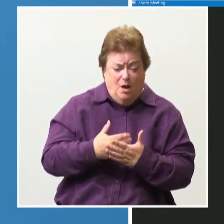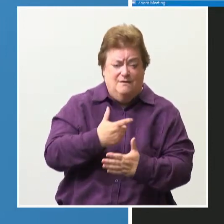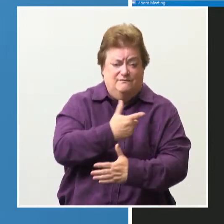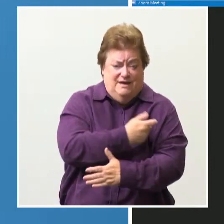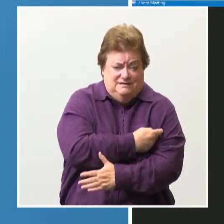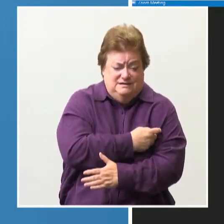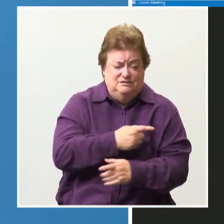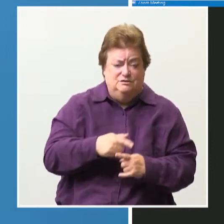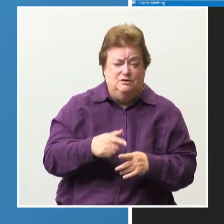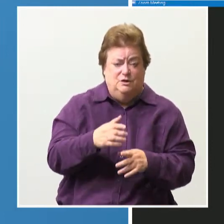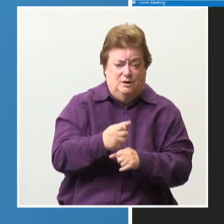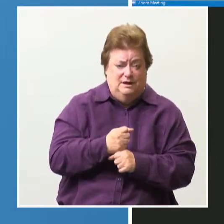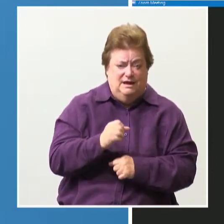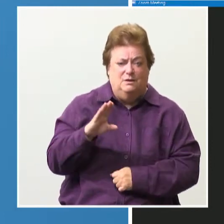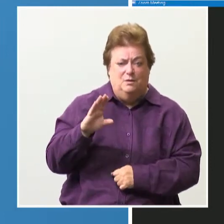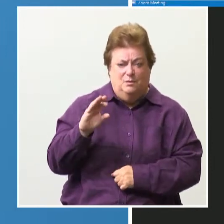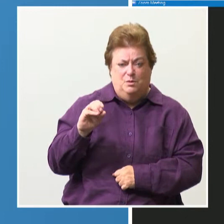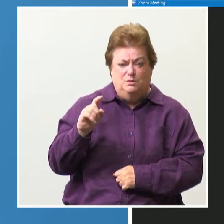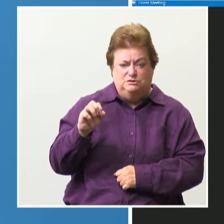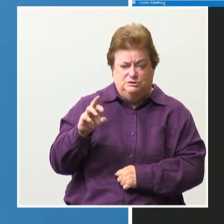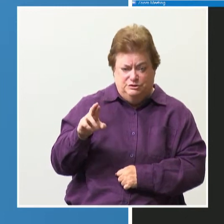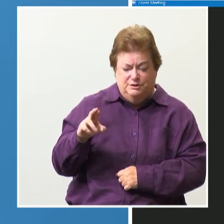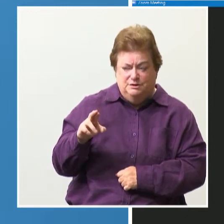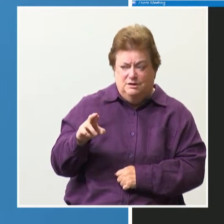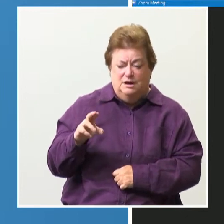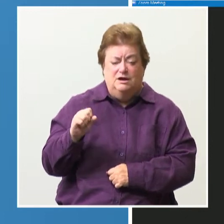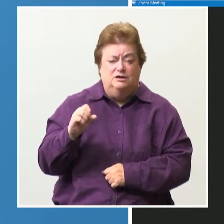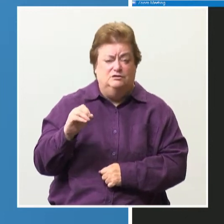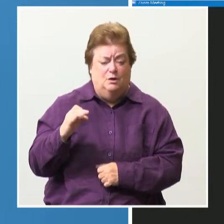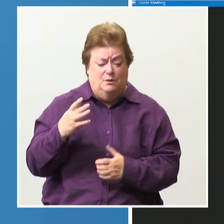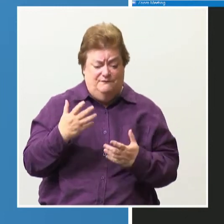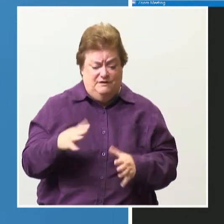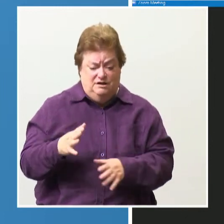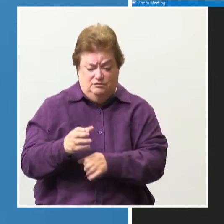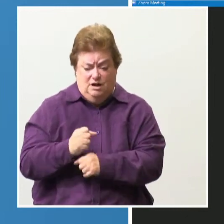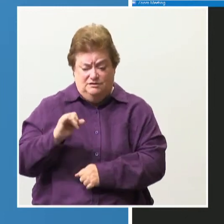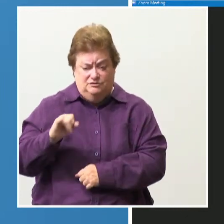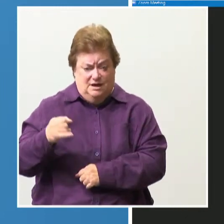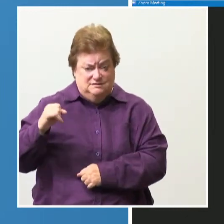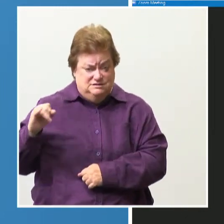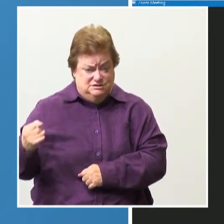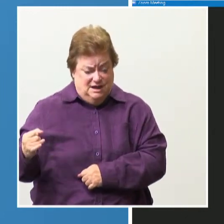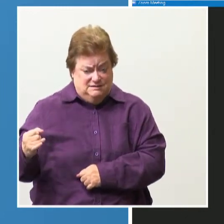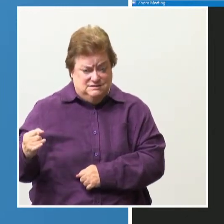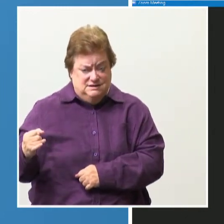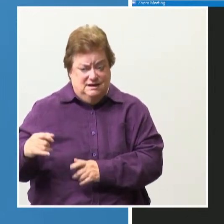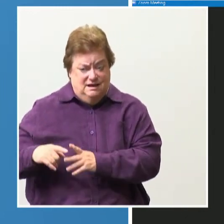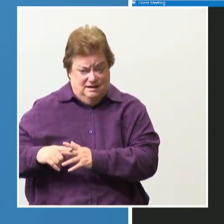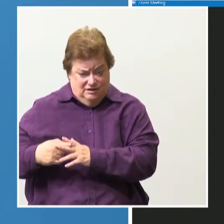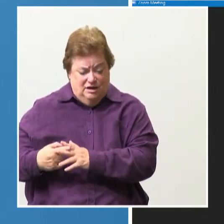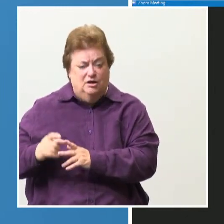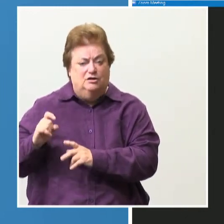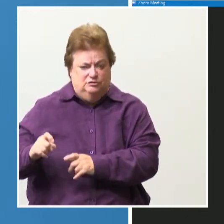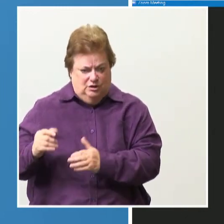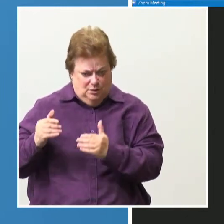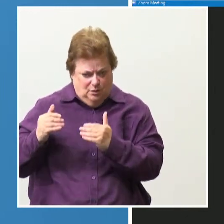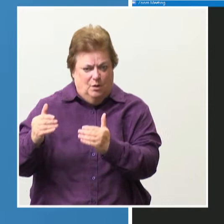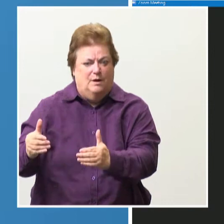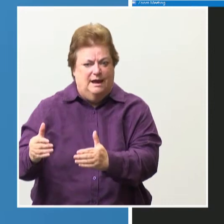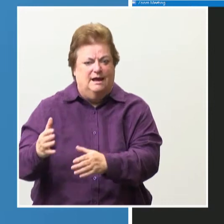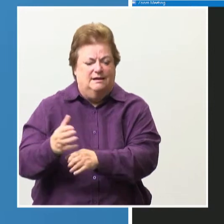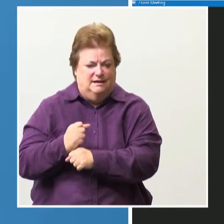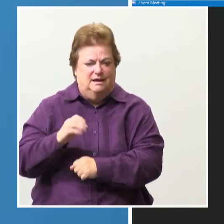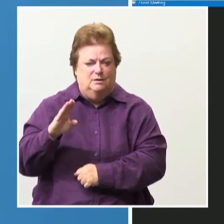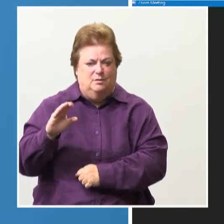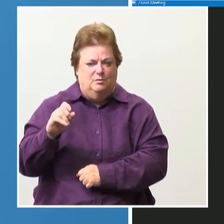receive a booster. So if someone received the Johnson and Johnson vaccine initially, they should get a